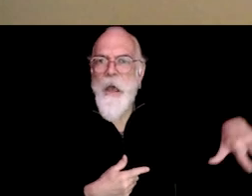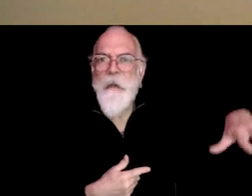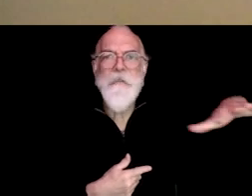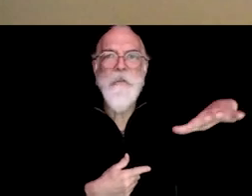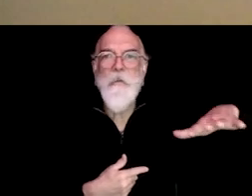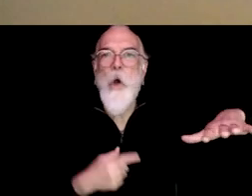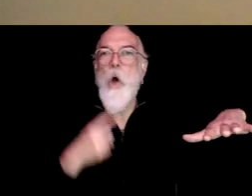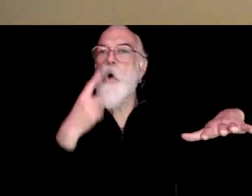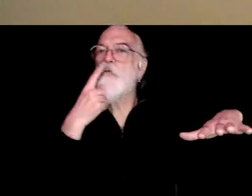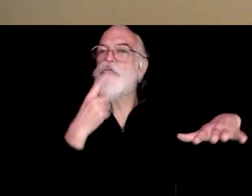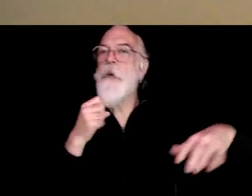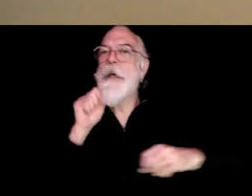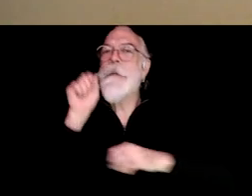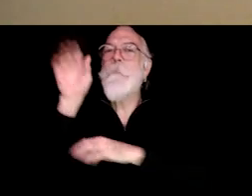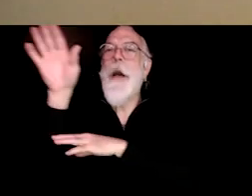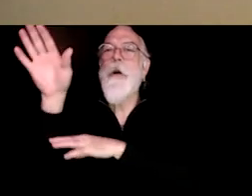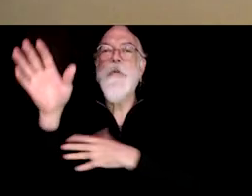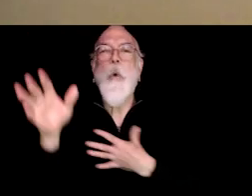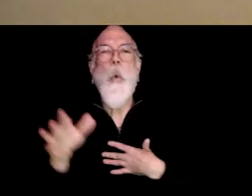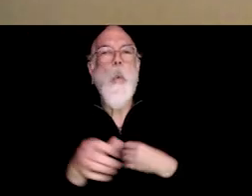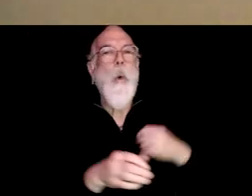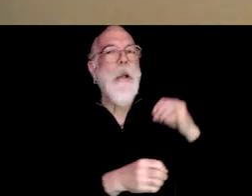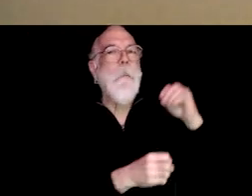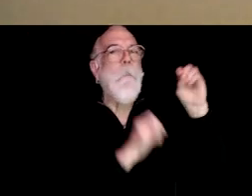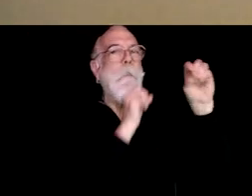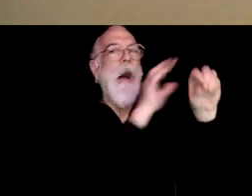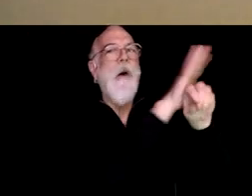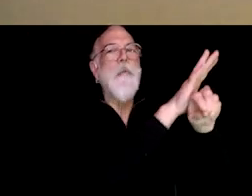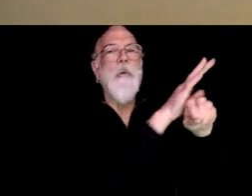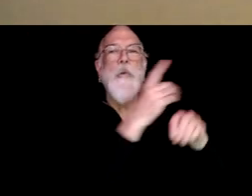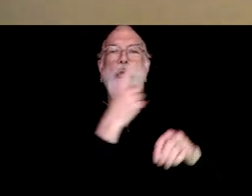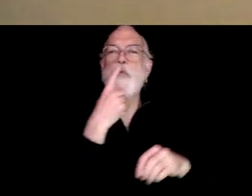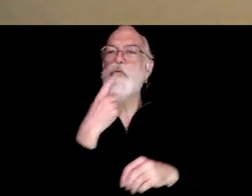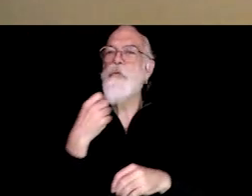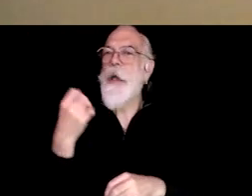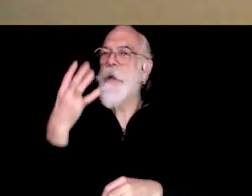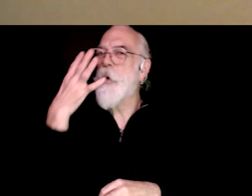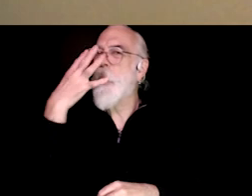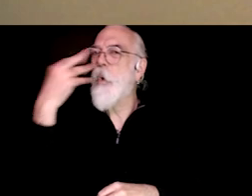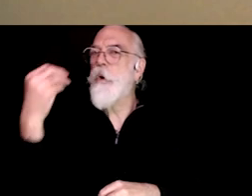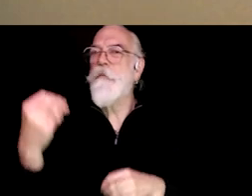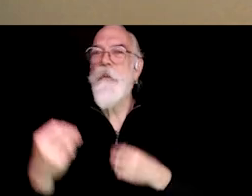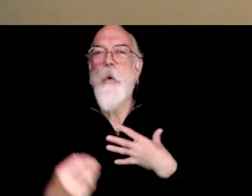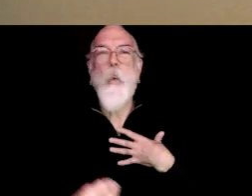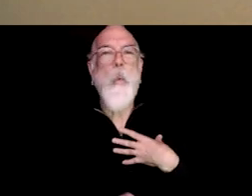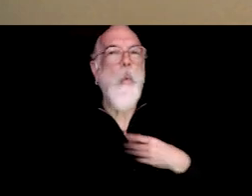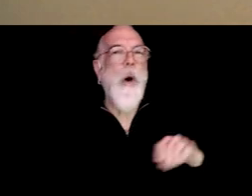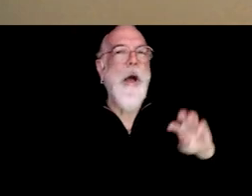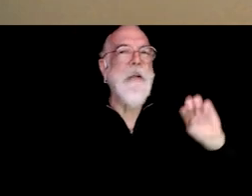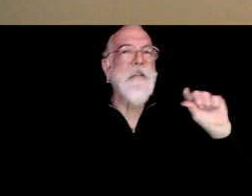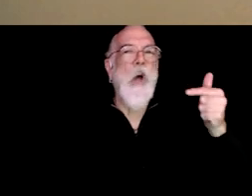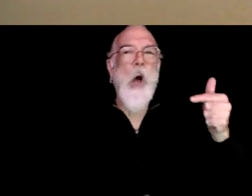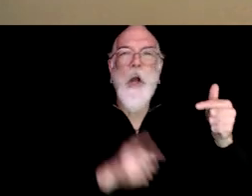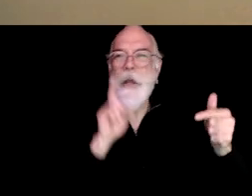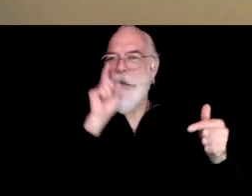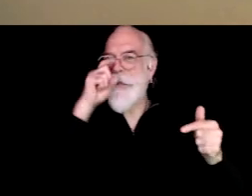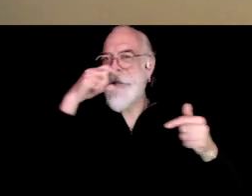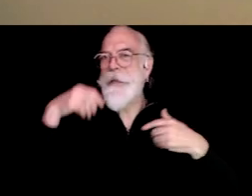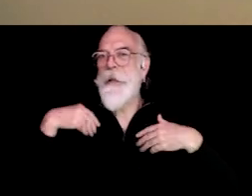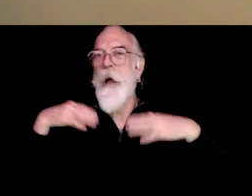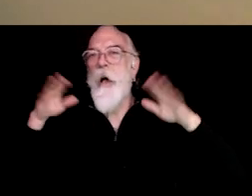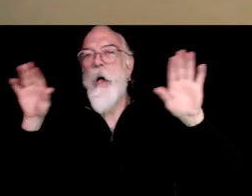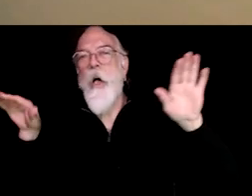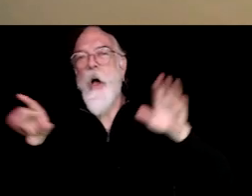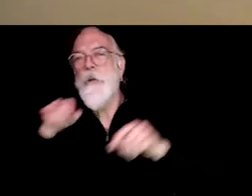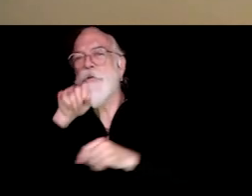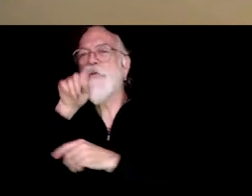Red Mountain, White Mountain, Red Wolf, White Dog. He goes calling with